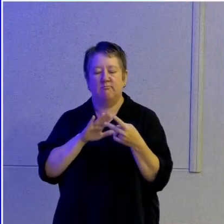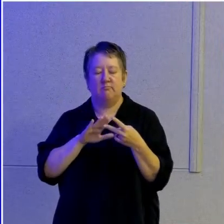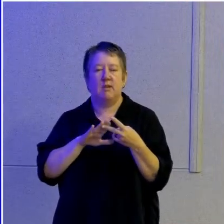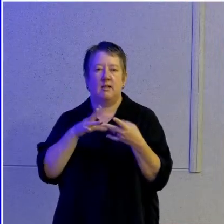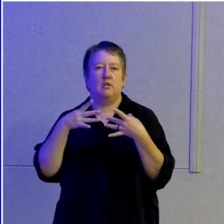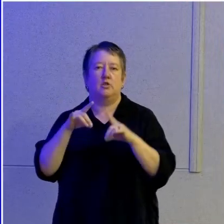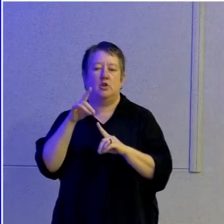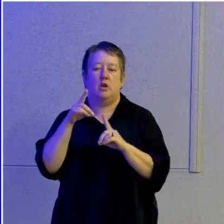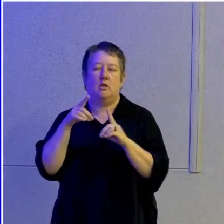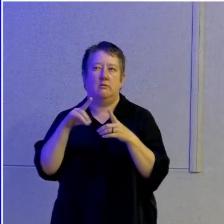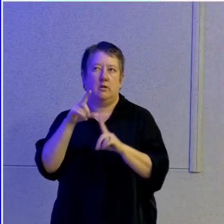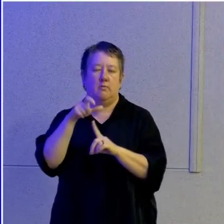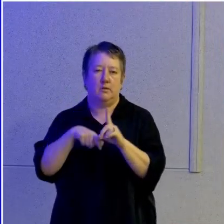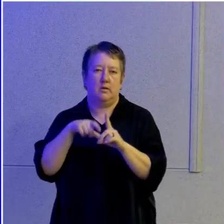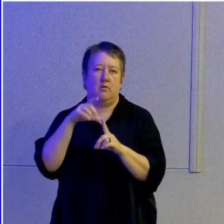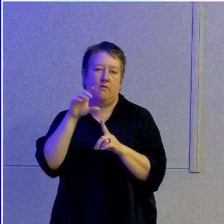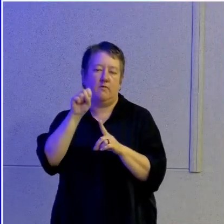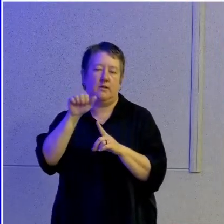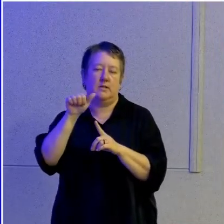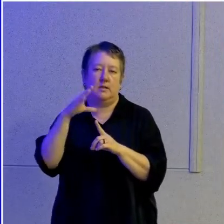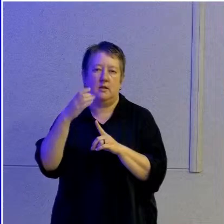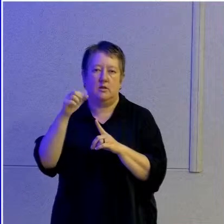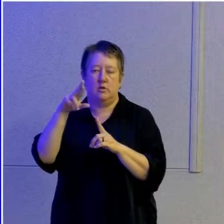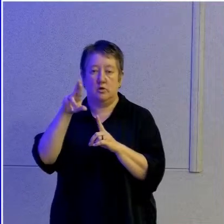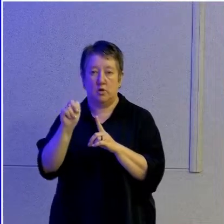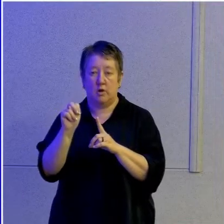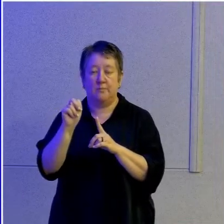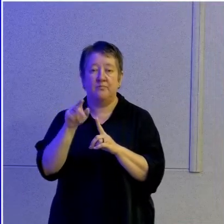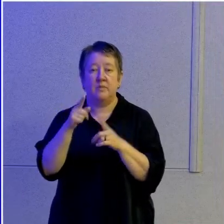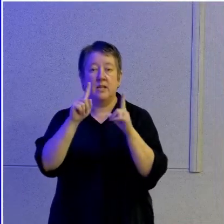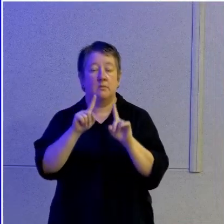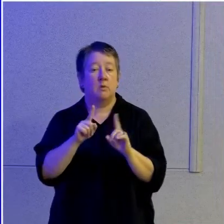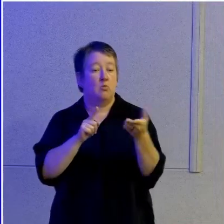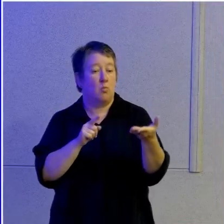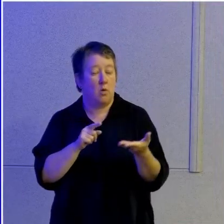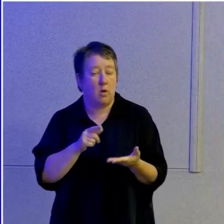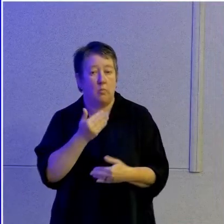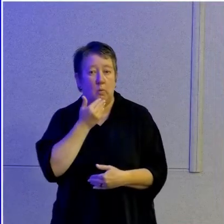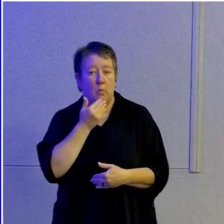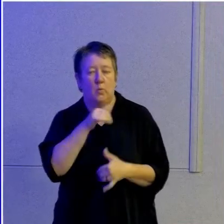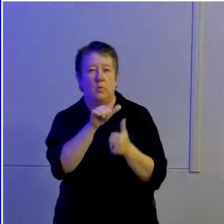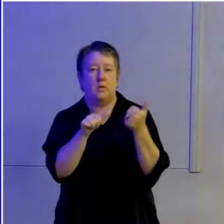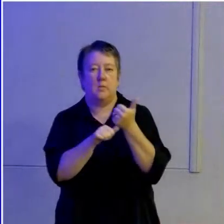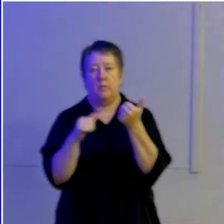CERN. A special word of welcome to the Deputy Minister